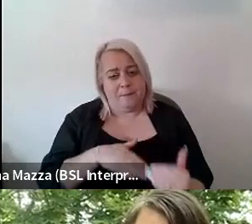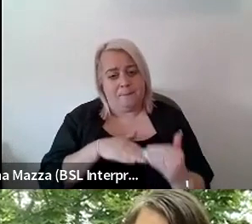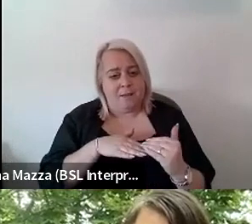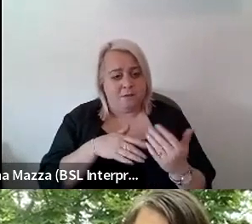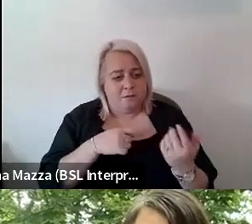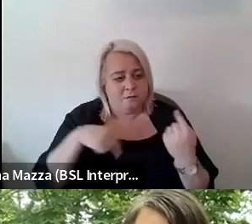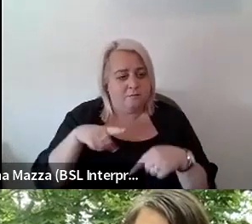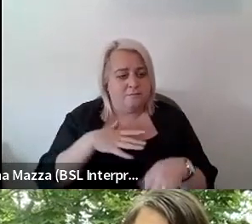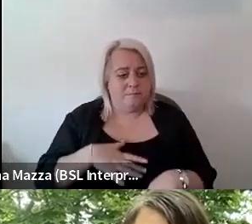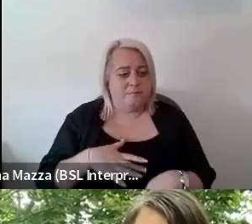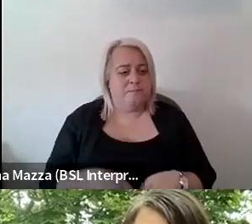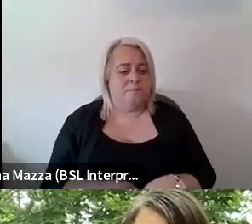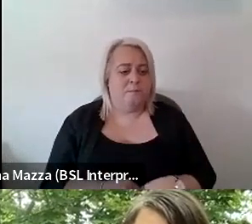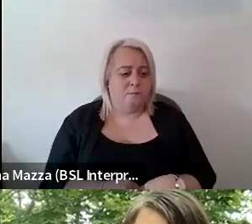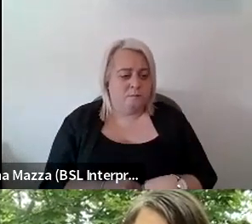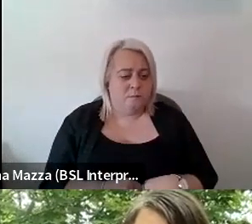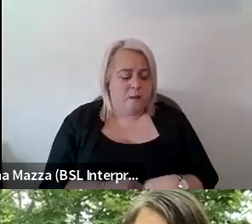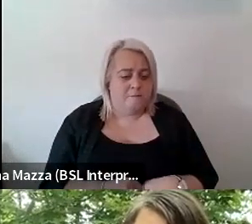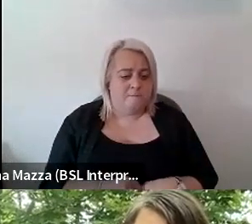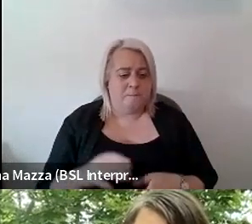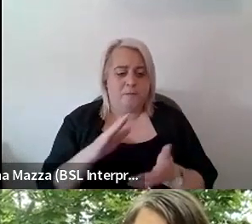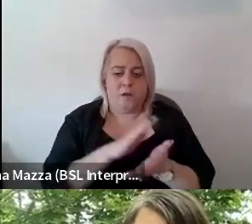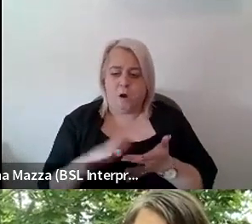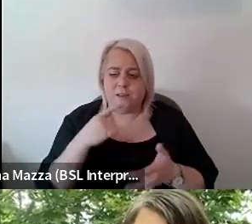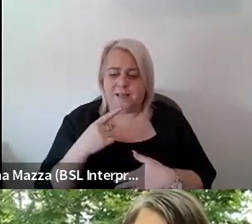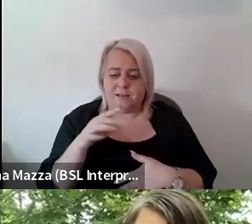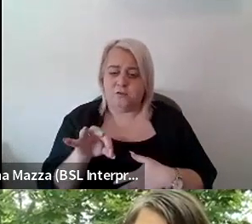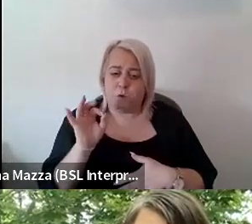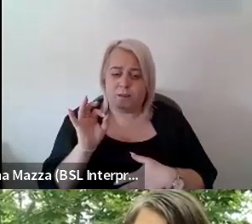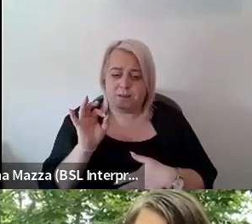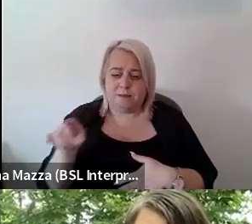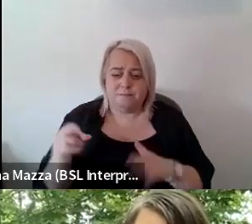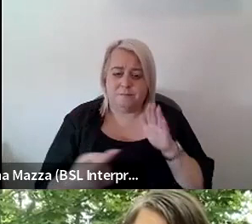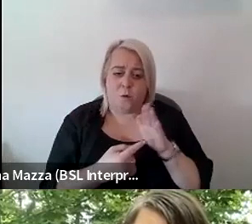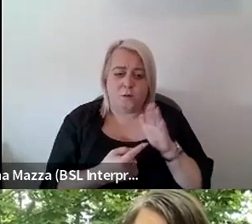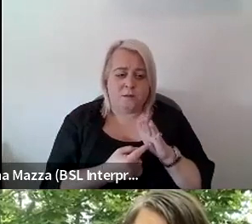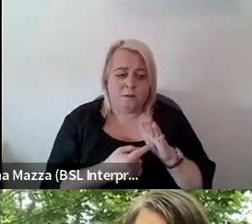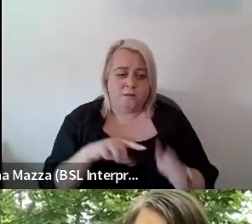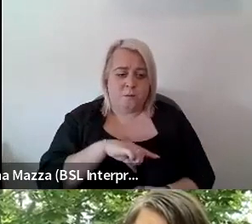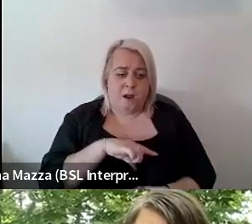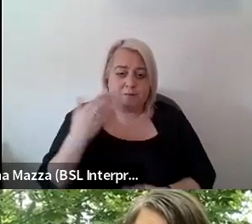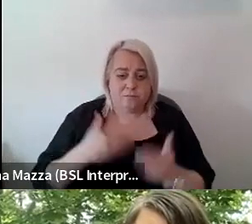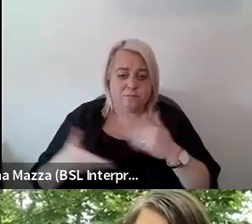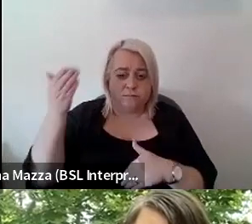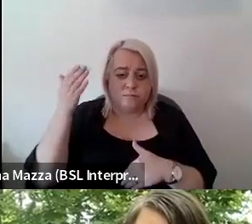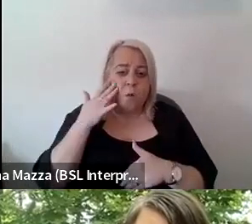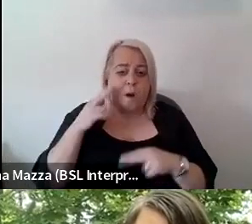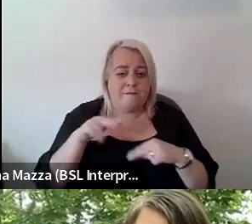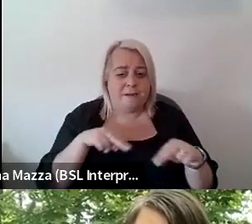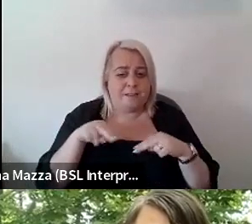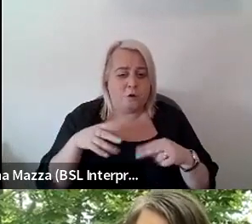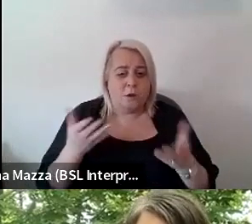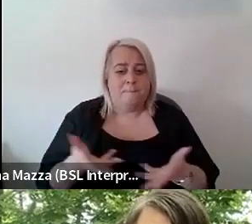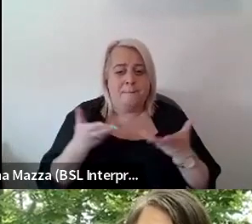also I want to say something else about what Holly said about choice. Because, you know, it's the same as, you know, in the old days when videos used to just play